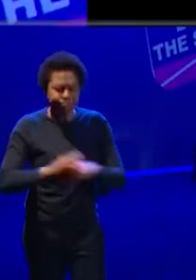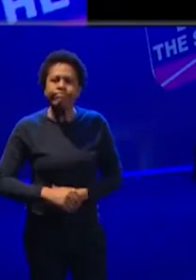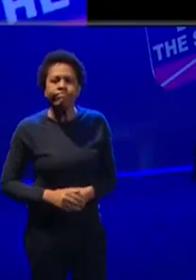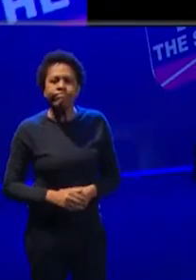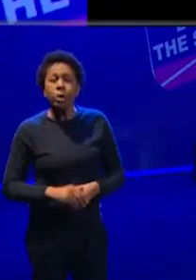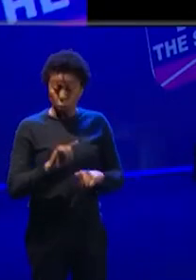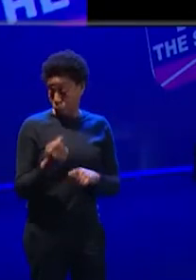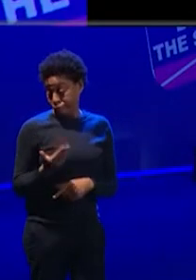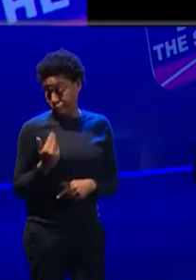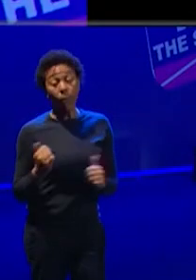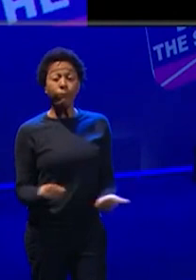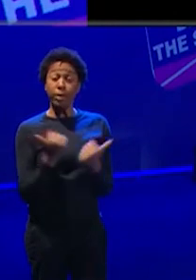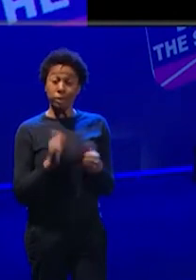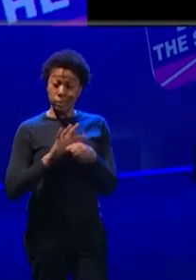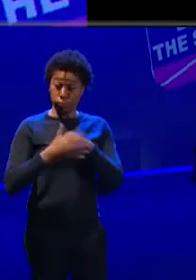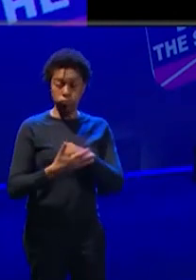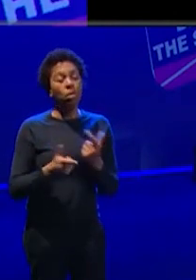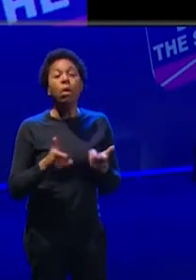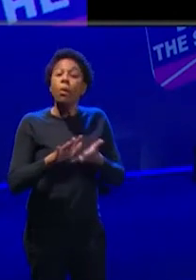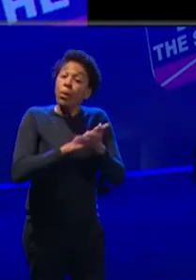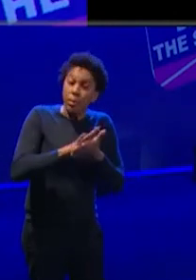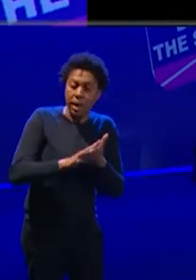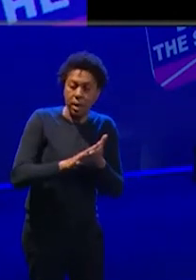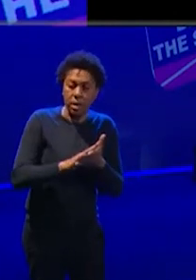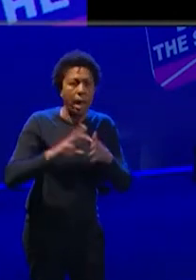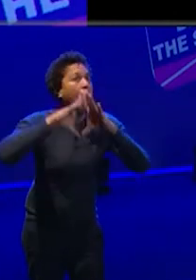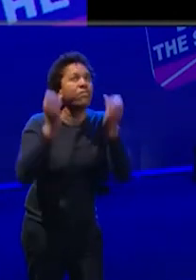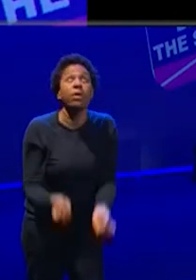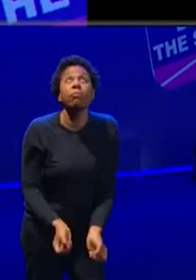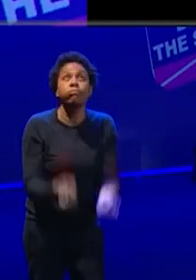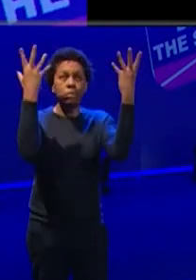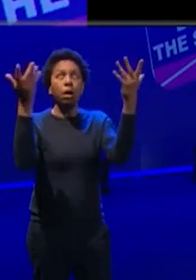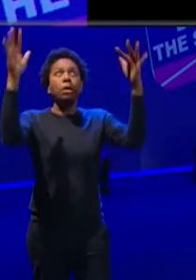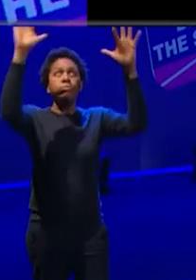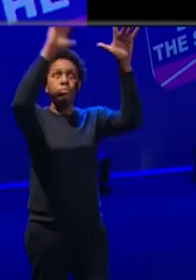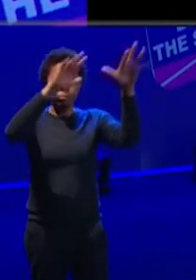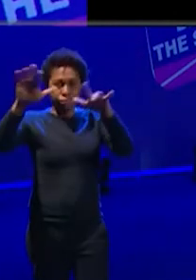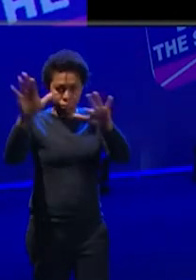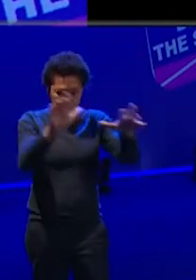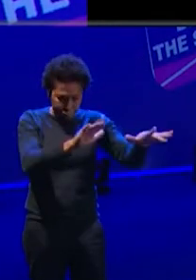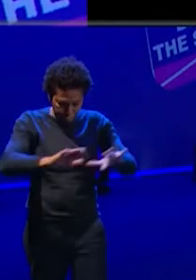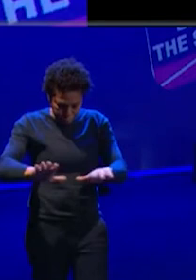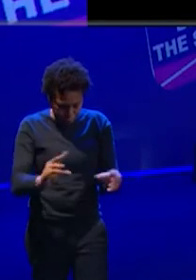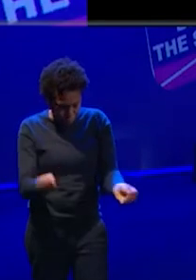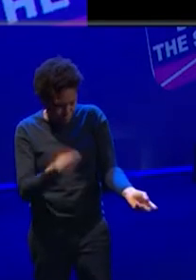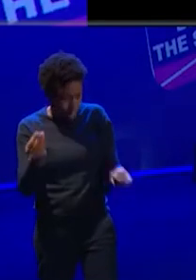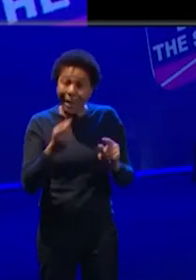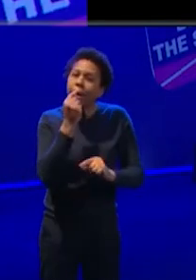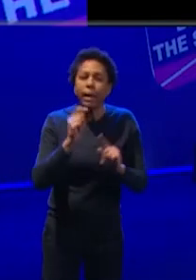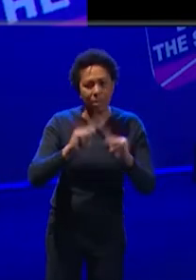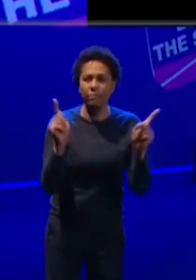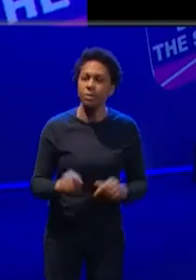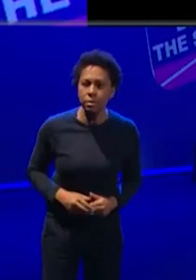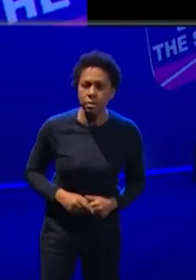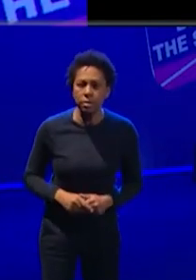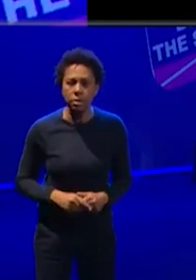air. So I have to form and change and question things when I just get pushed down and I'm like, well,